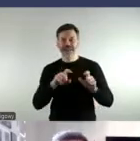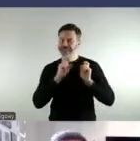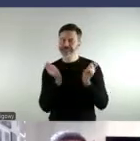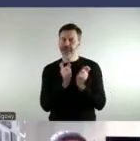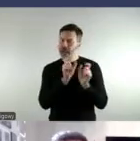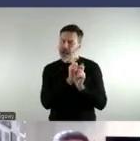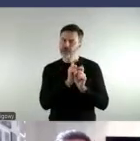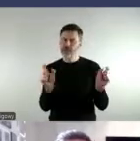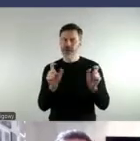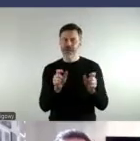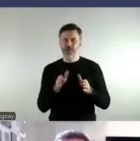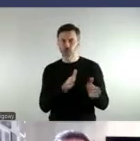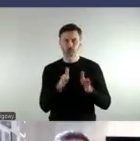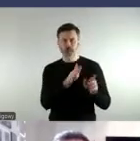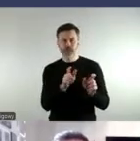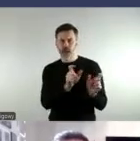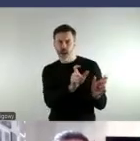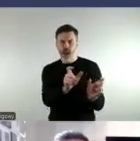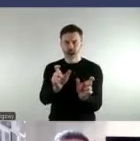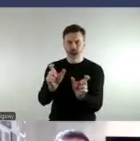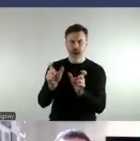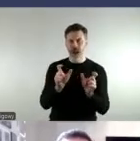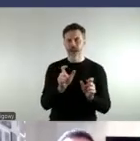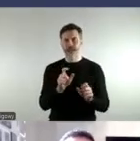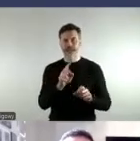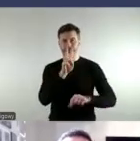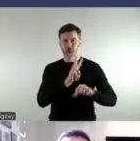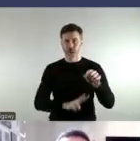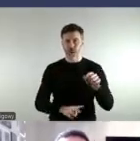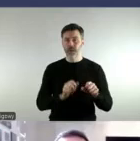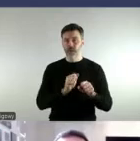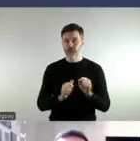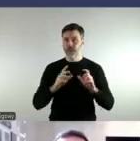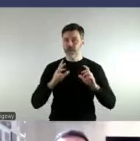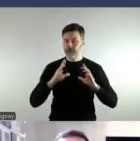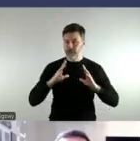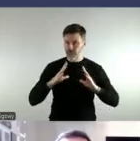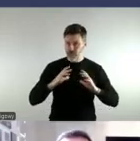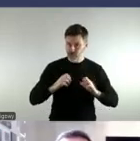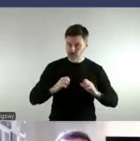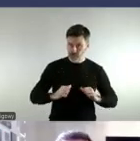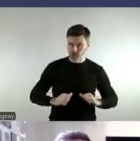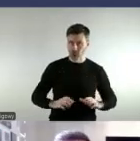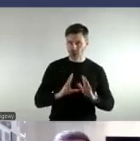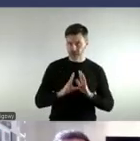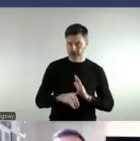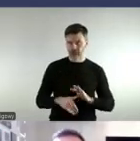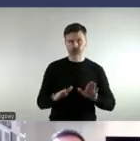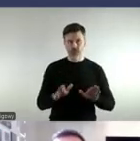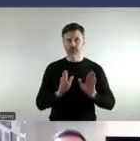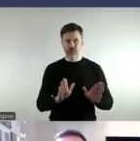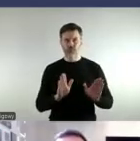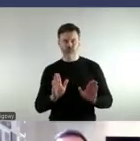is a service that is present all the time on our streets, and it generates. It's just thanks to them that we